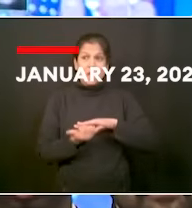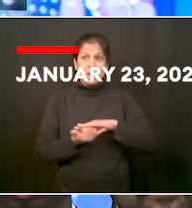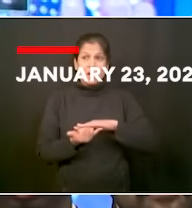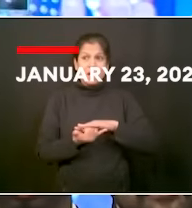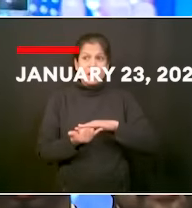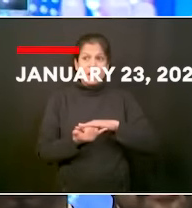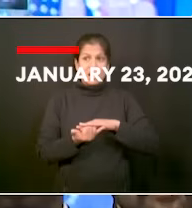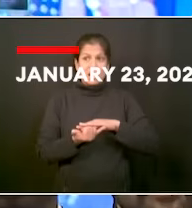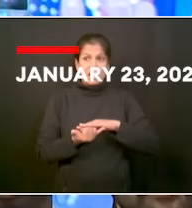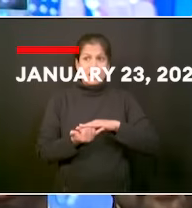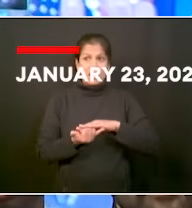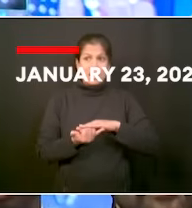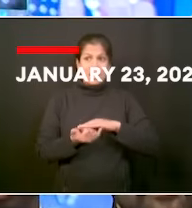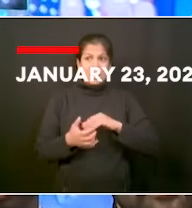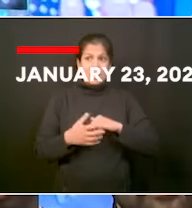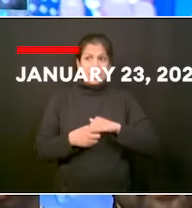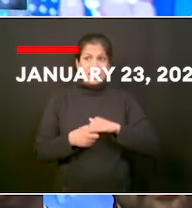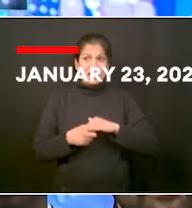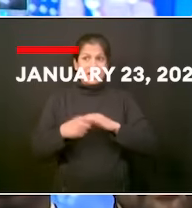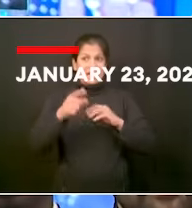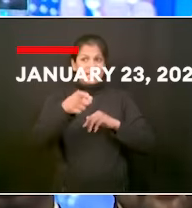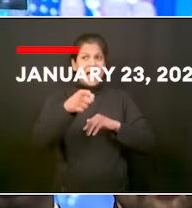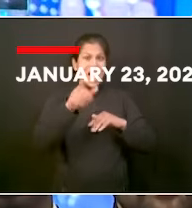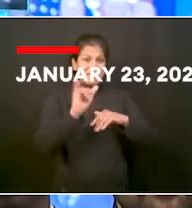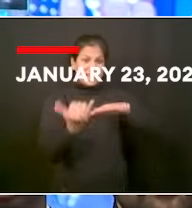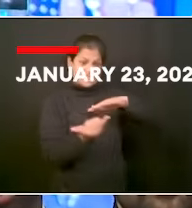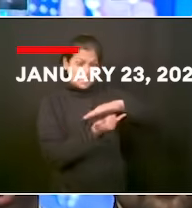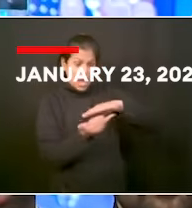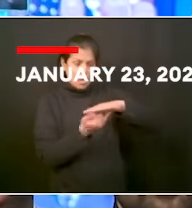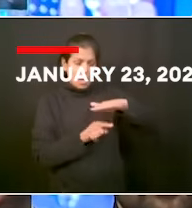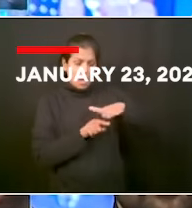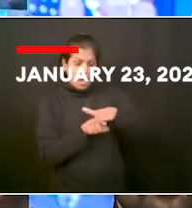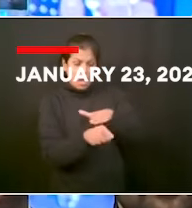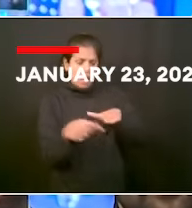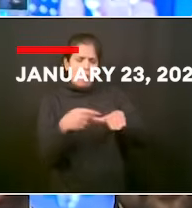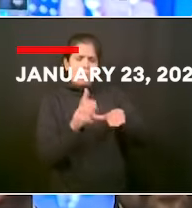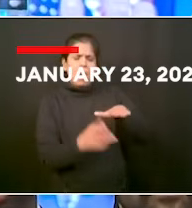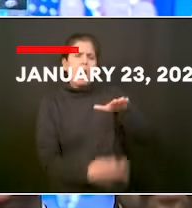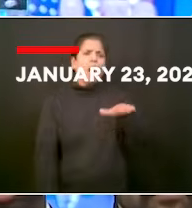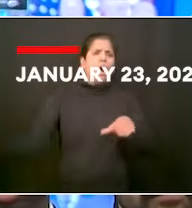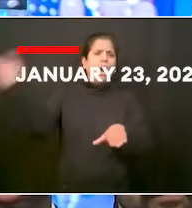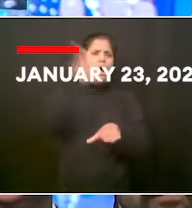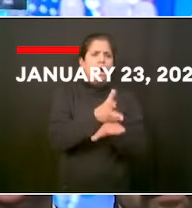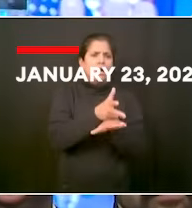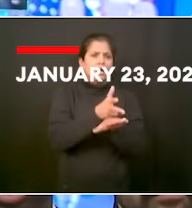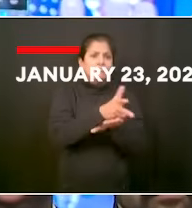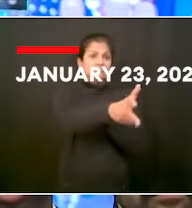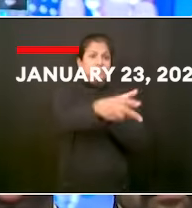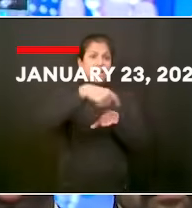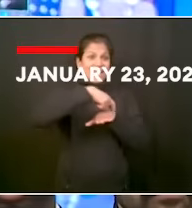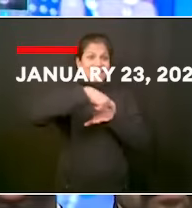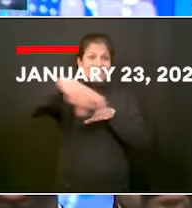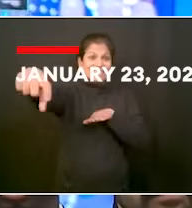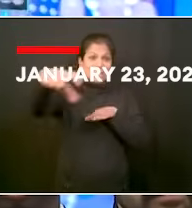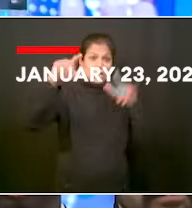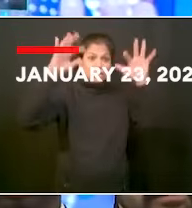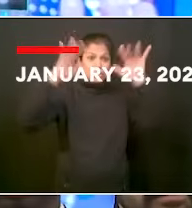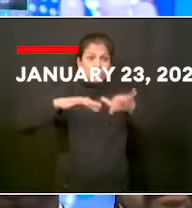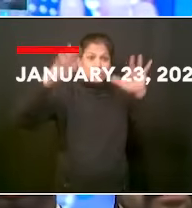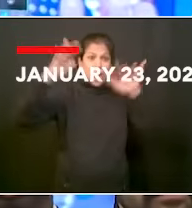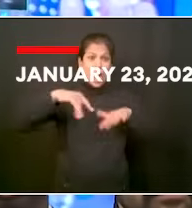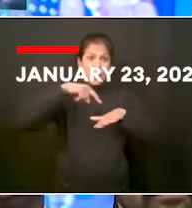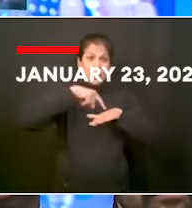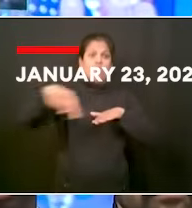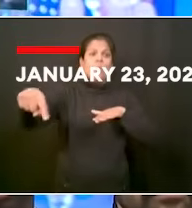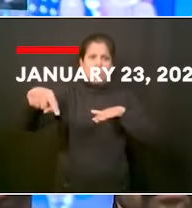making sure that those continue to be operational with our snow fighting trains, with the de-icing systems. We'll have tow trucks